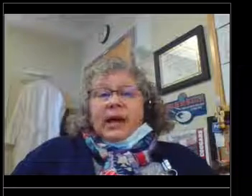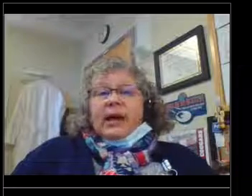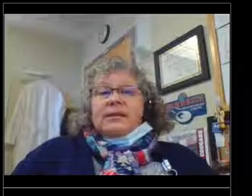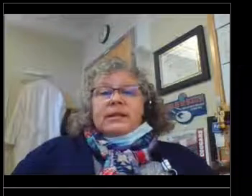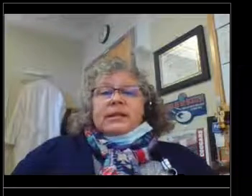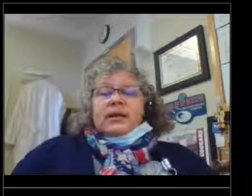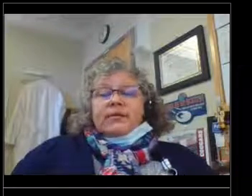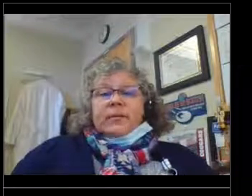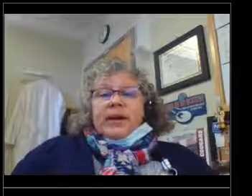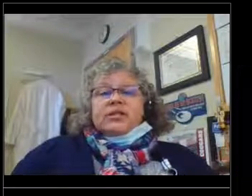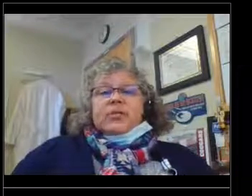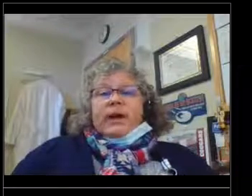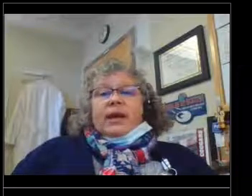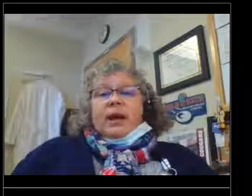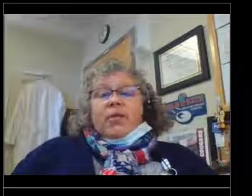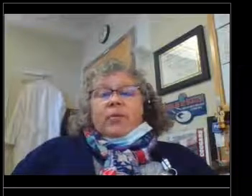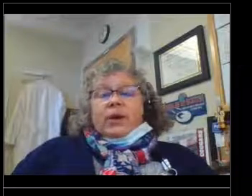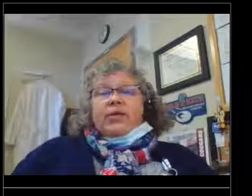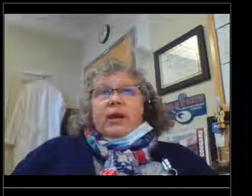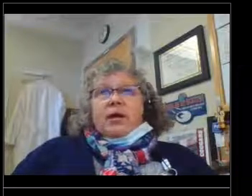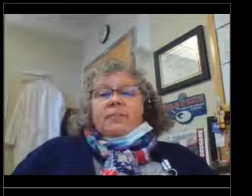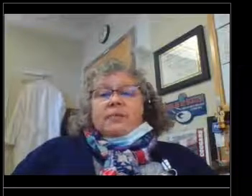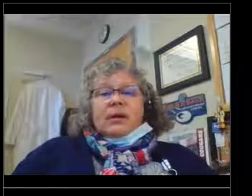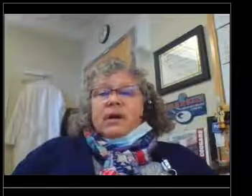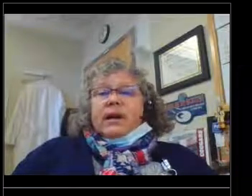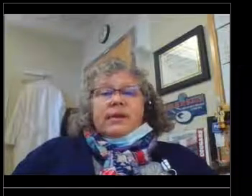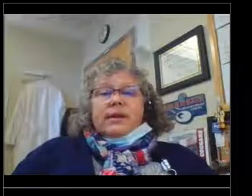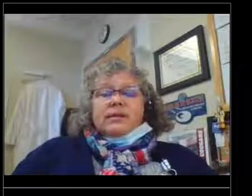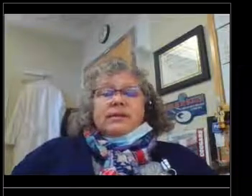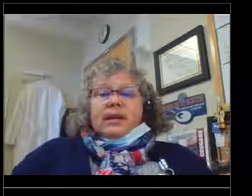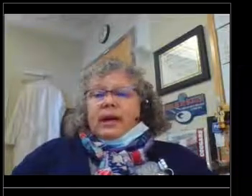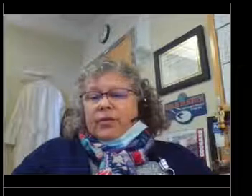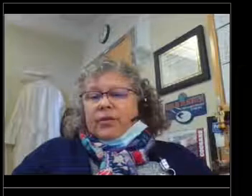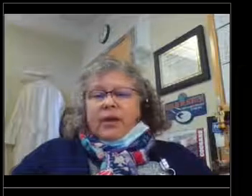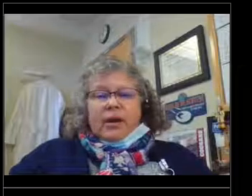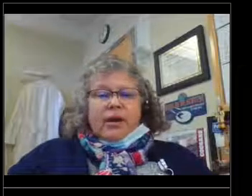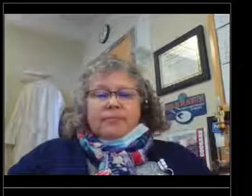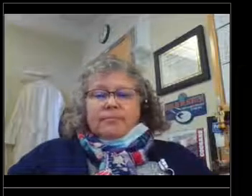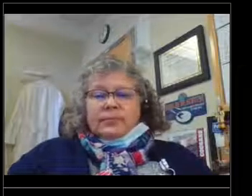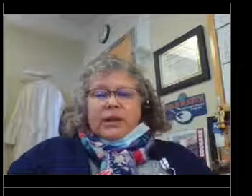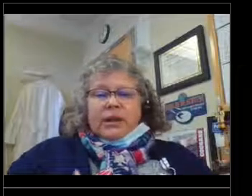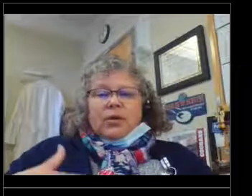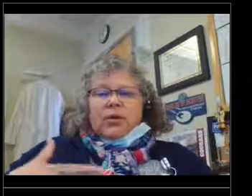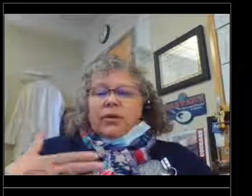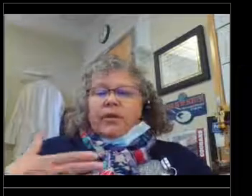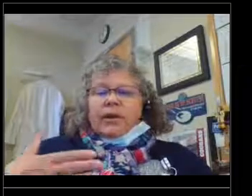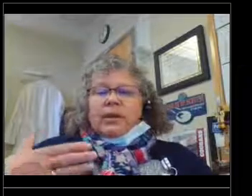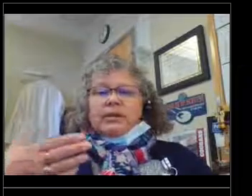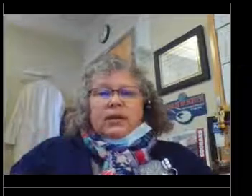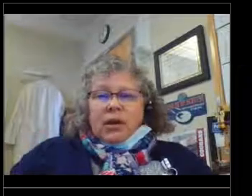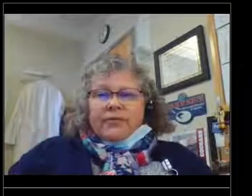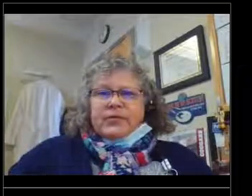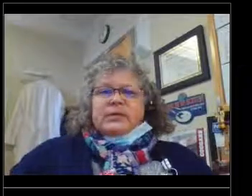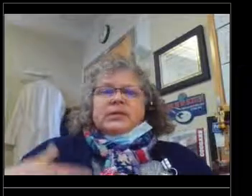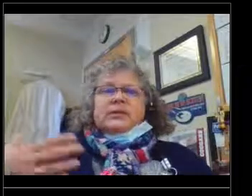to get information right now with a lot of the telehealth or